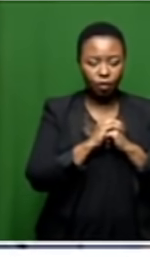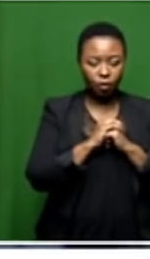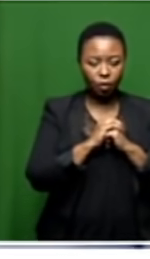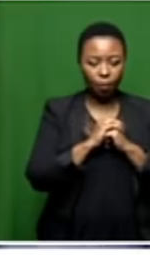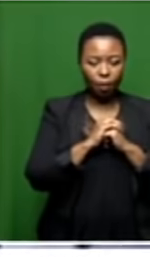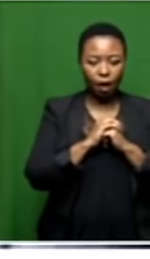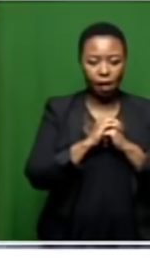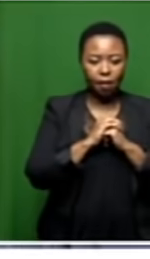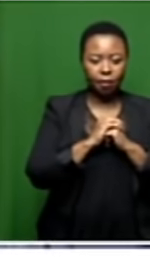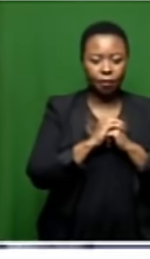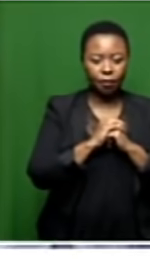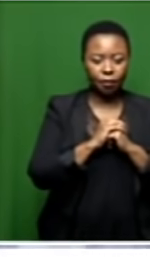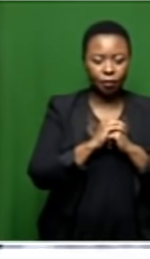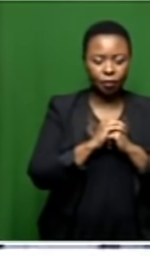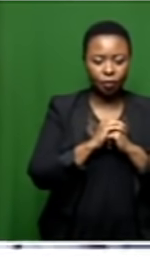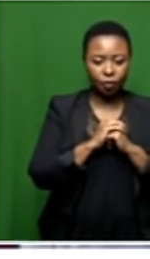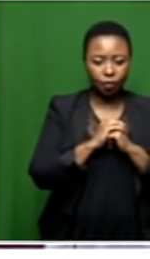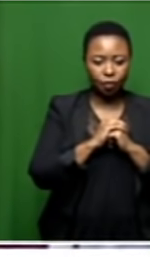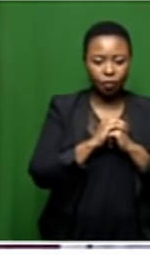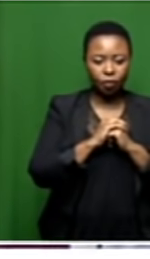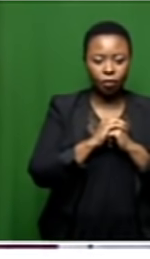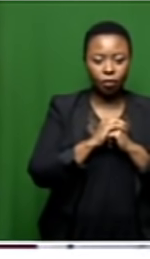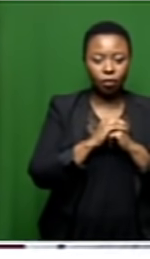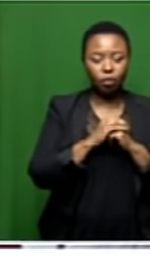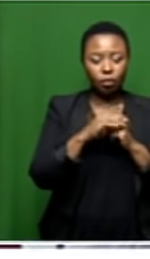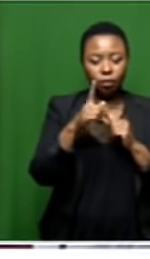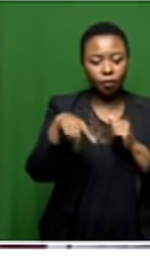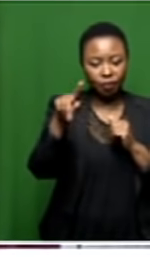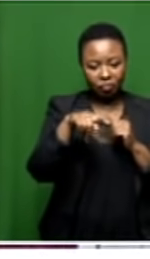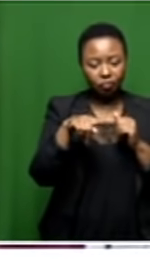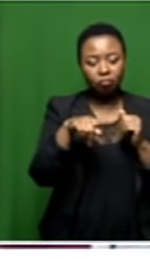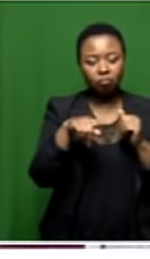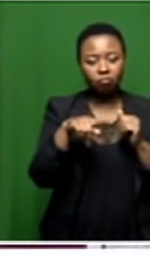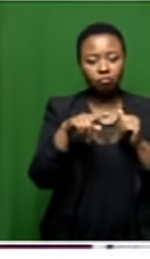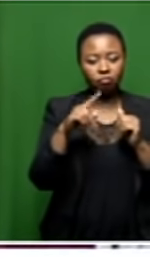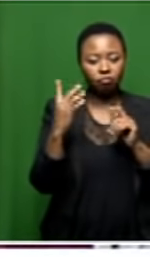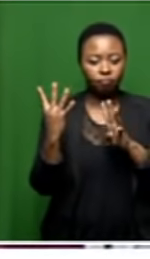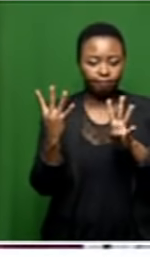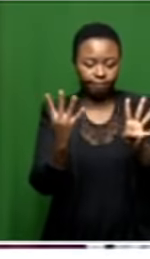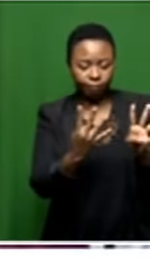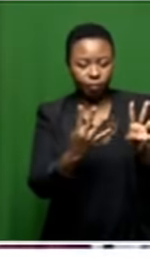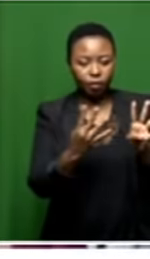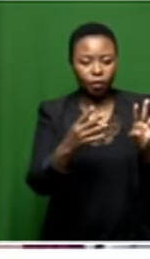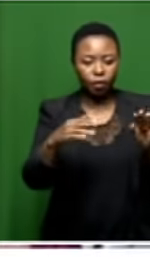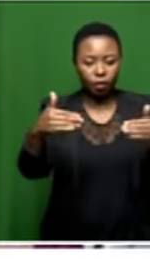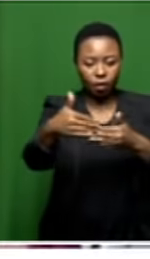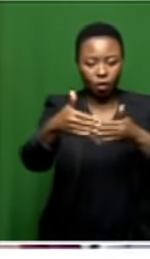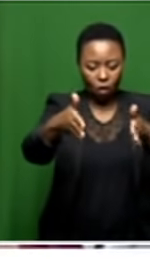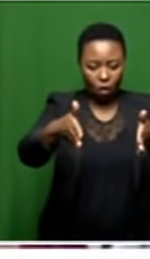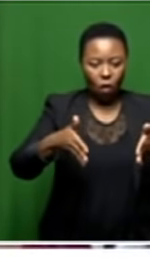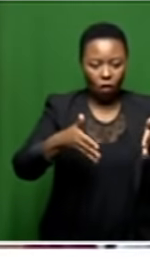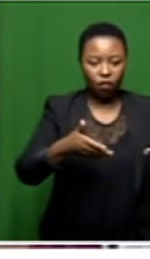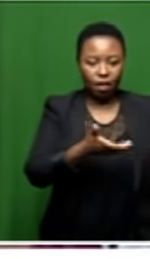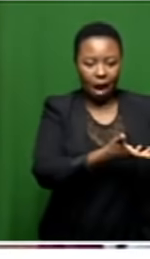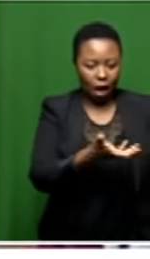pallbearers now are taking out the coffin out of